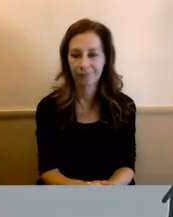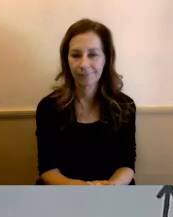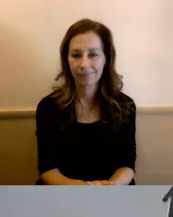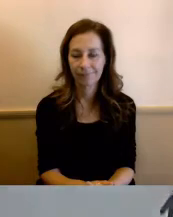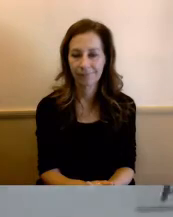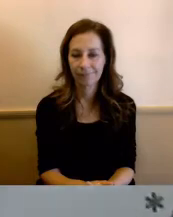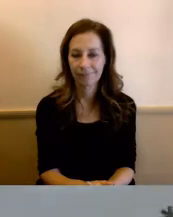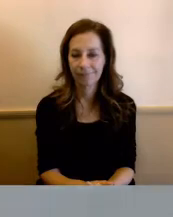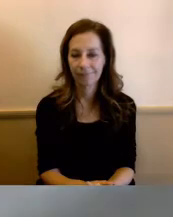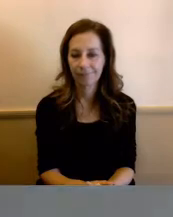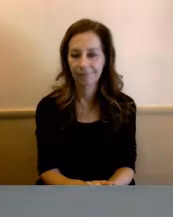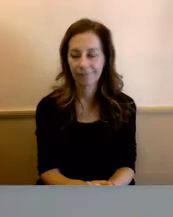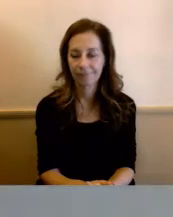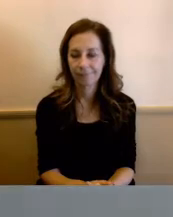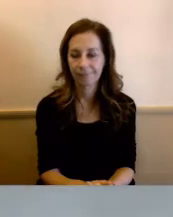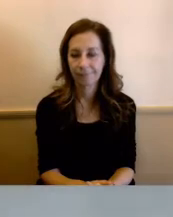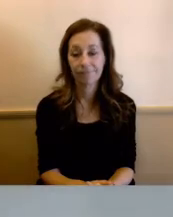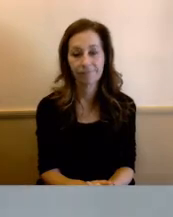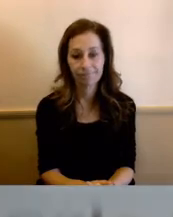Okay.